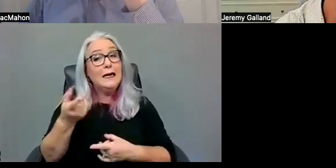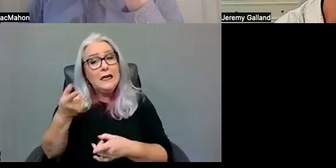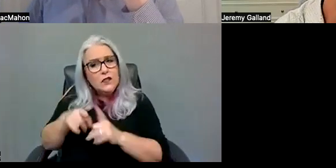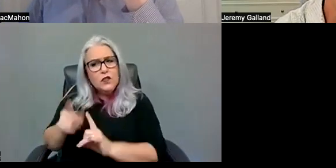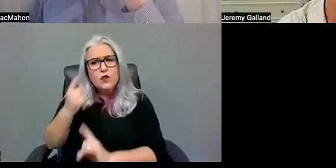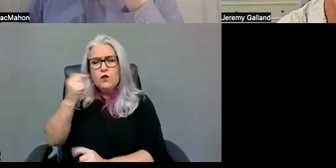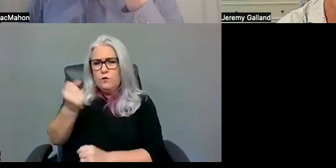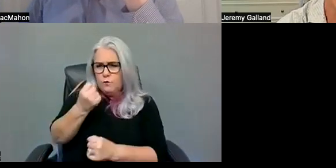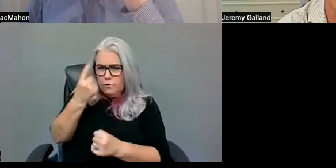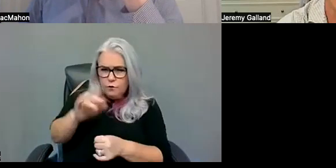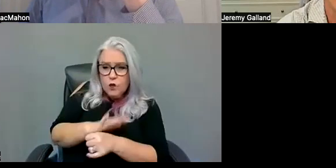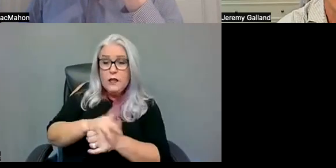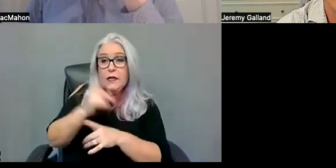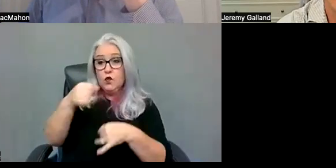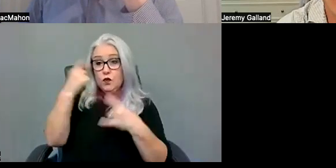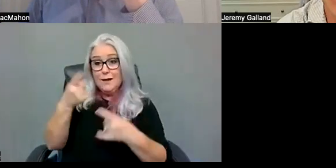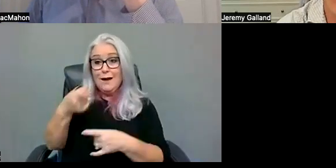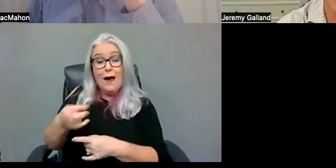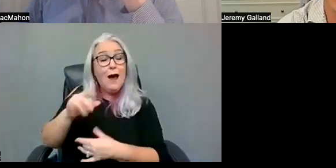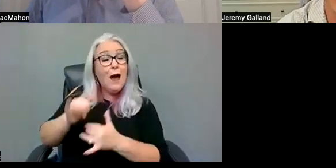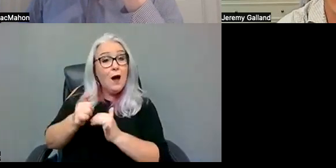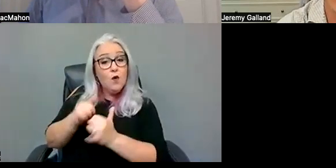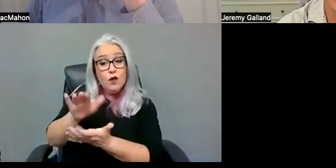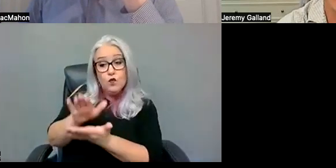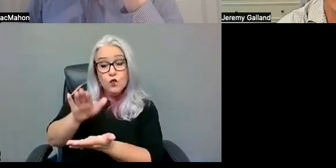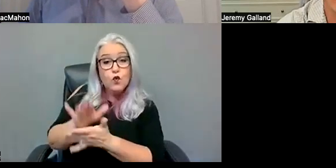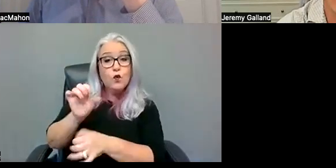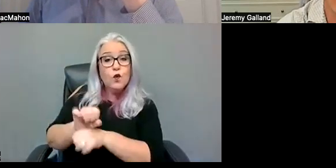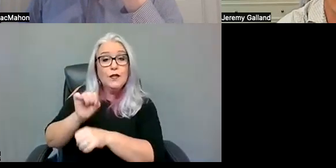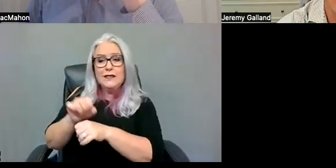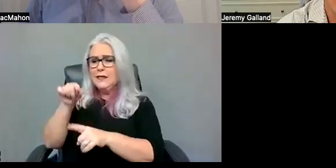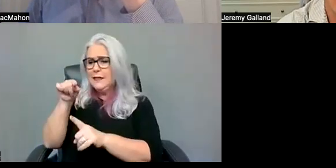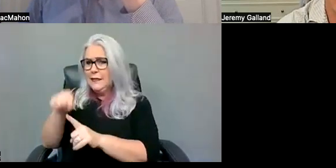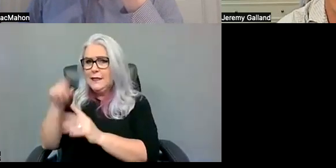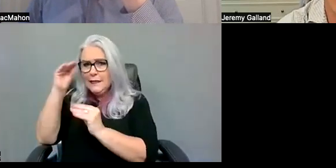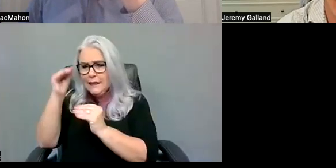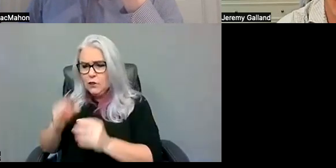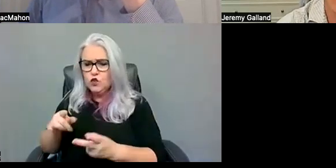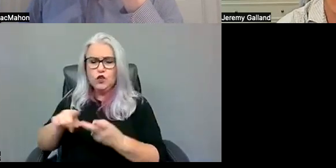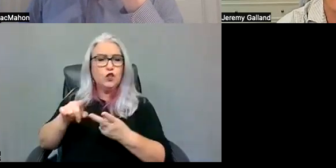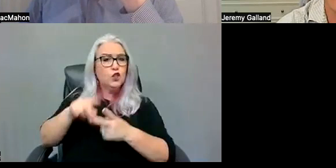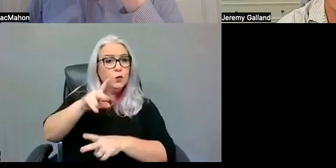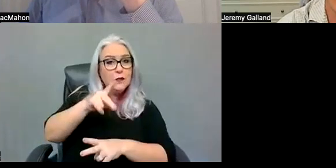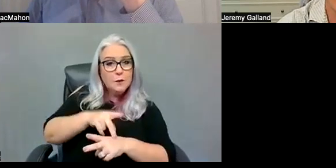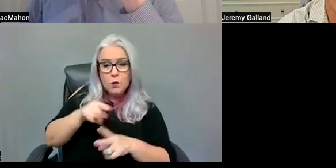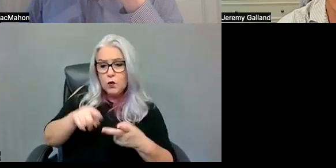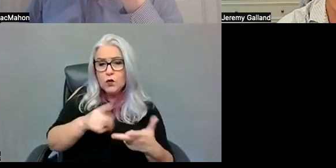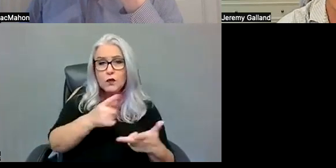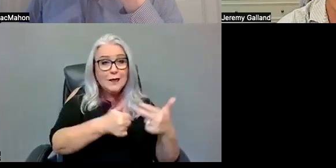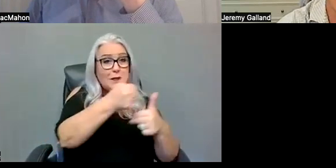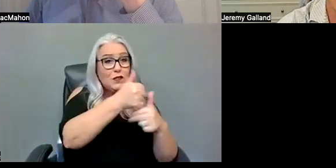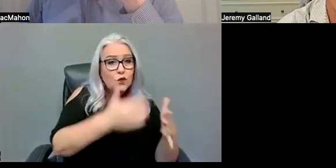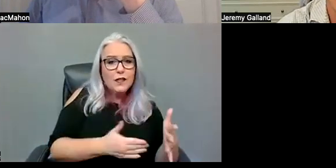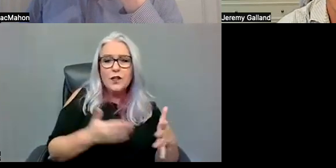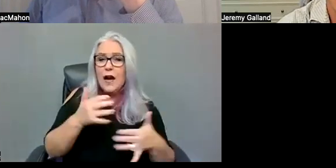the so many limits between a teacher and a principal and administrator and what they can and can't do to motivate